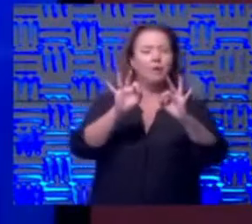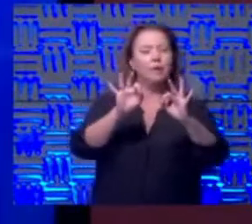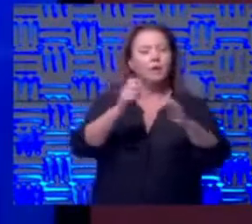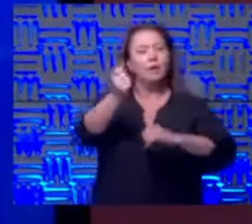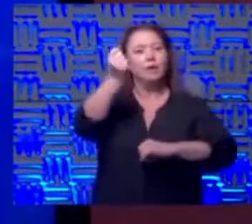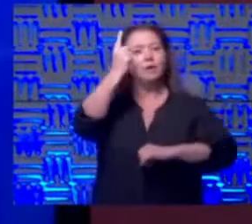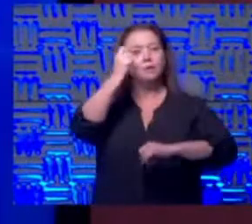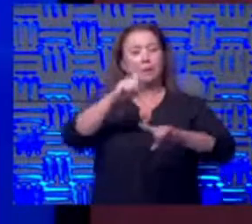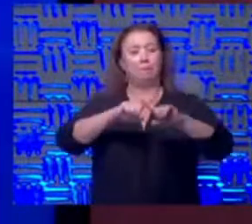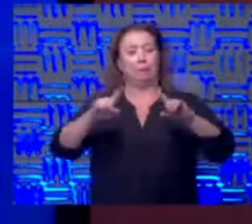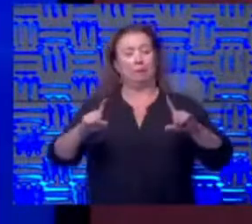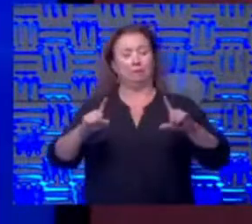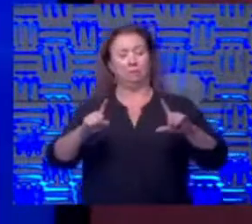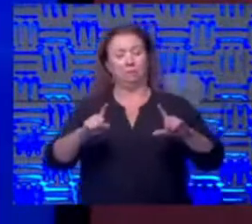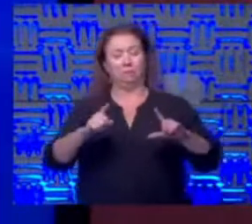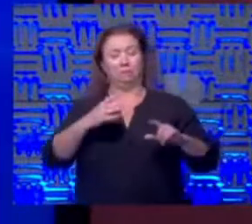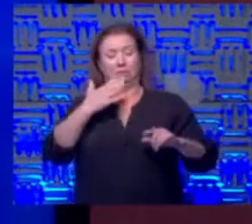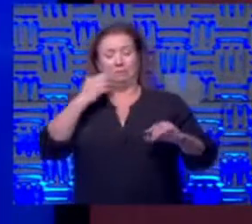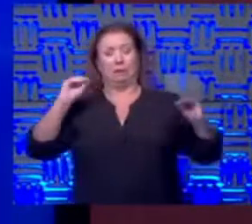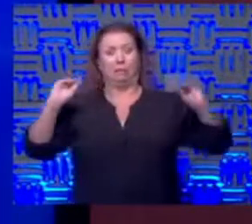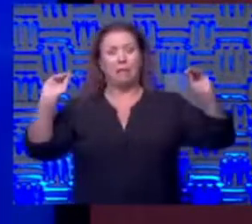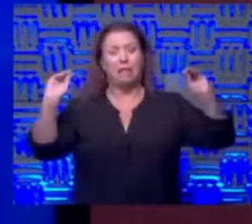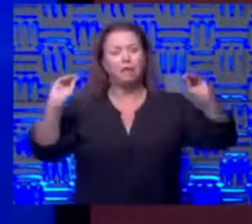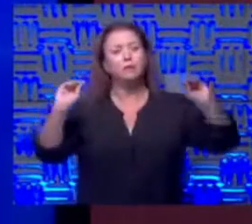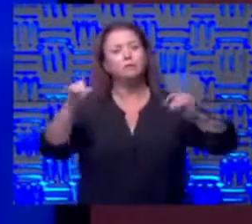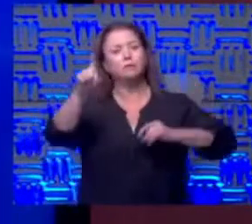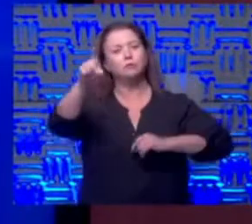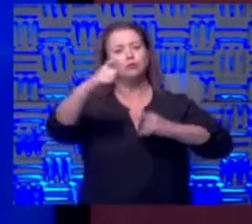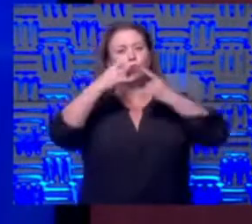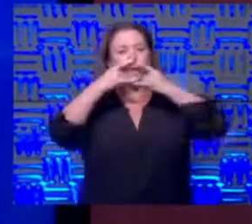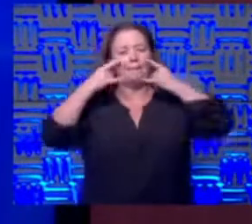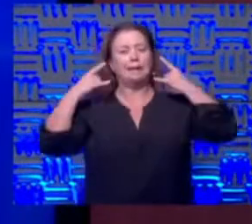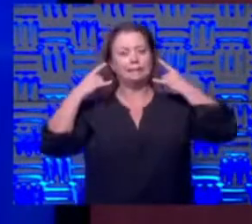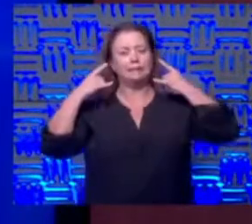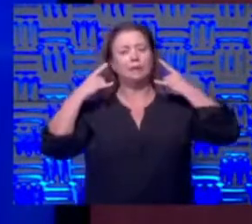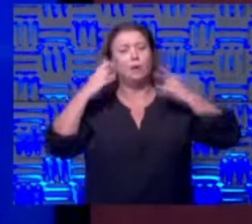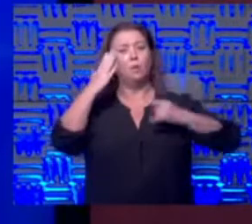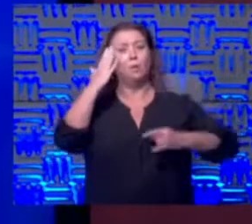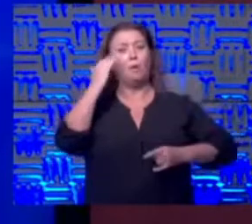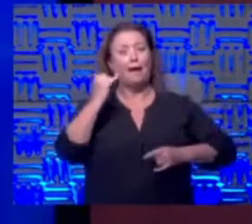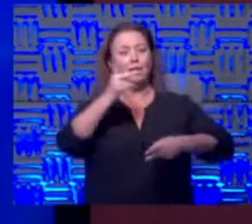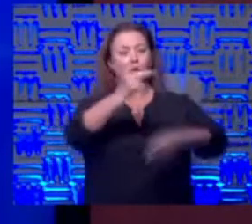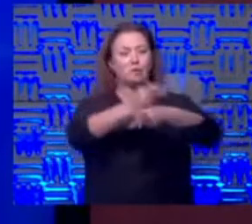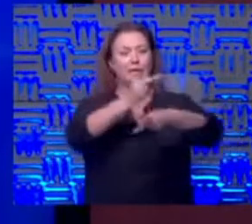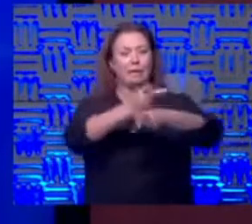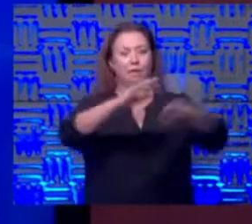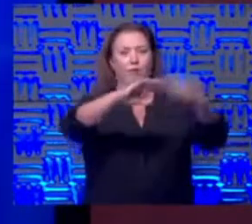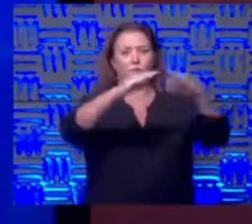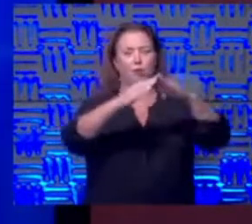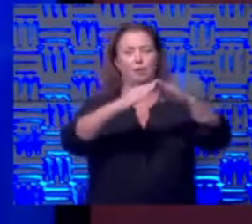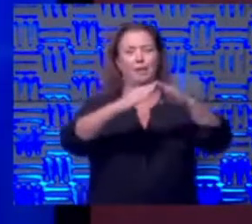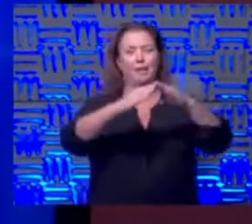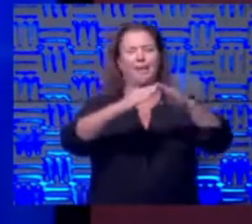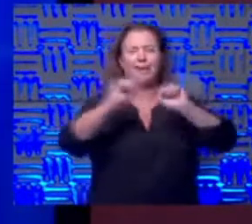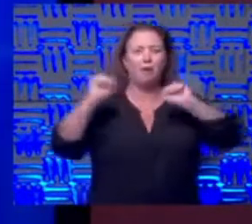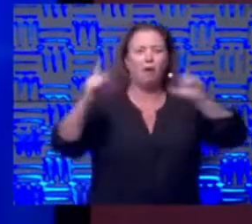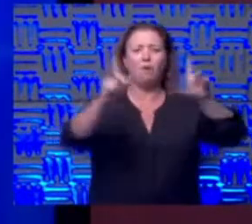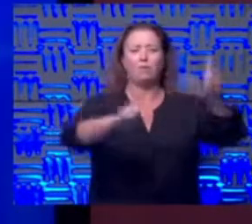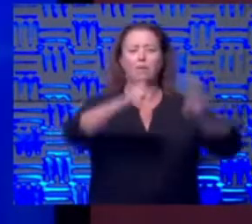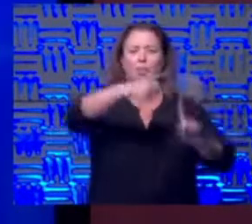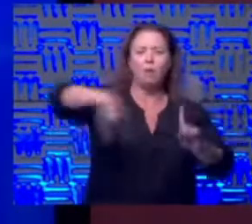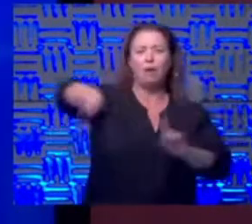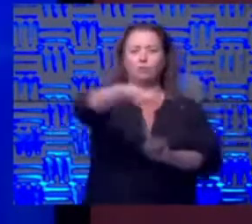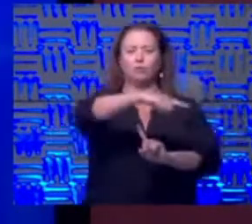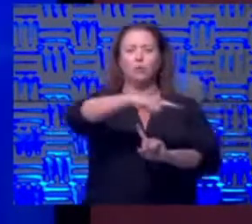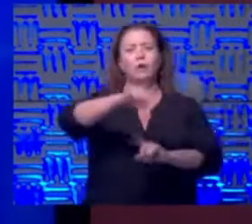it's better than nothing. So not only should you wear a mask because you're taking care of your community and everybody around you, you should